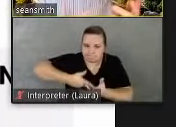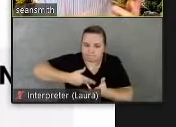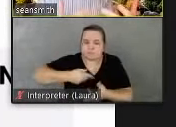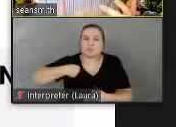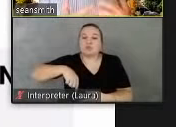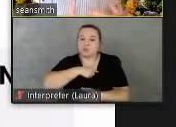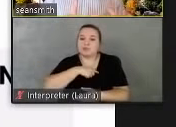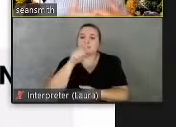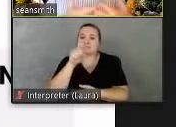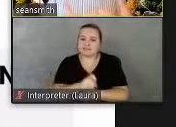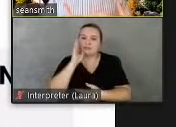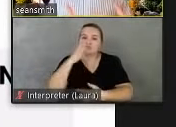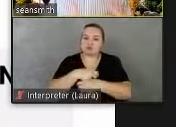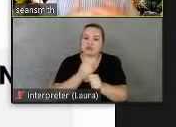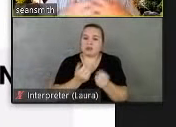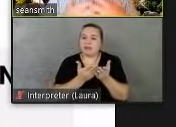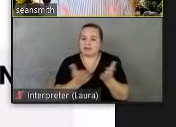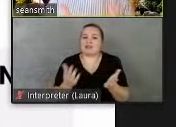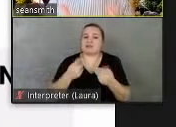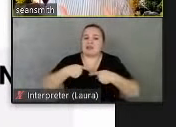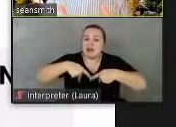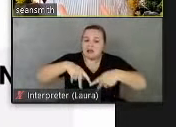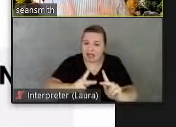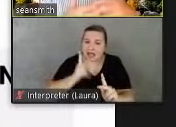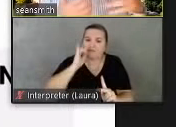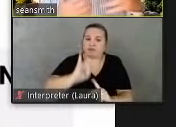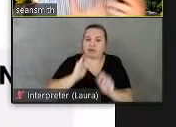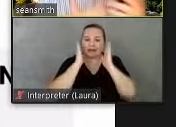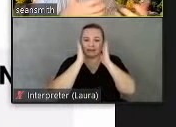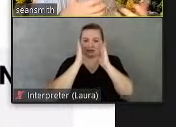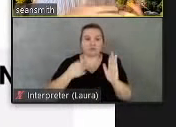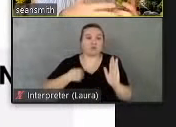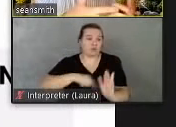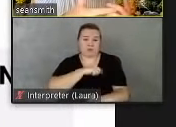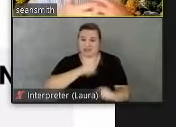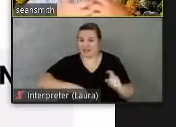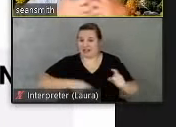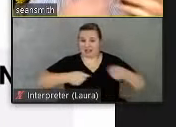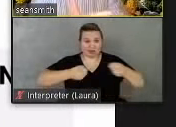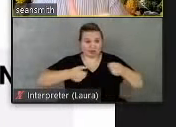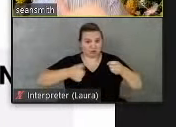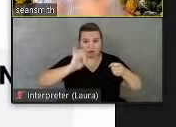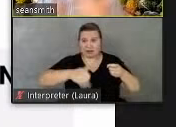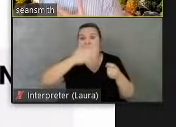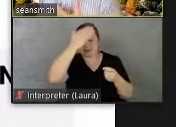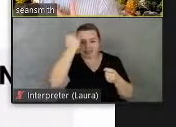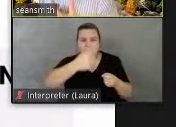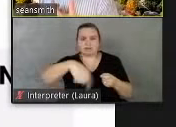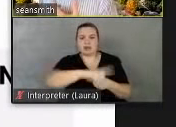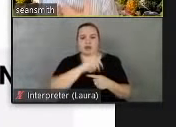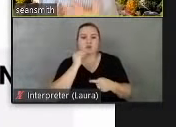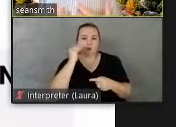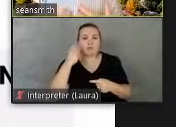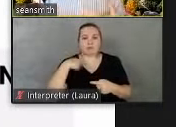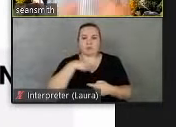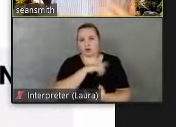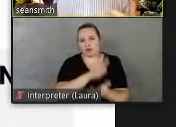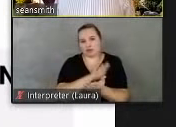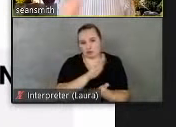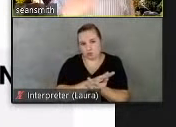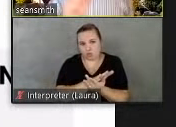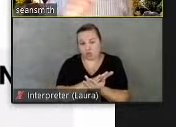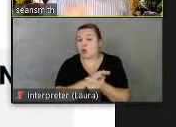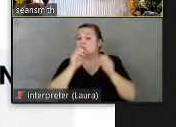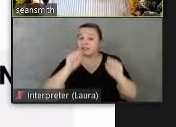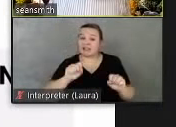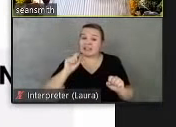create some things that allow for that attention that we can't control because they're at home and we're at school. You know, we can only say,